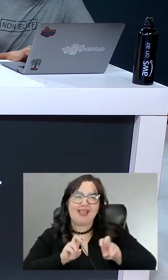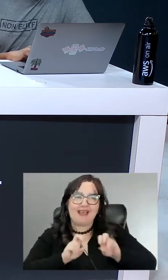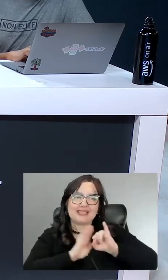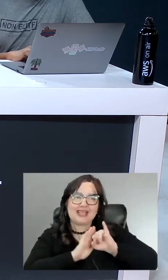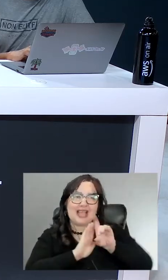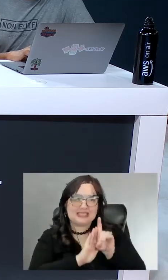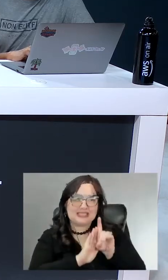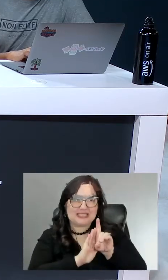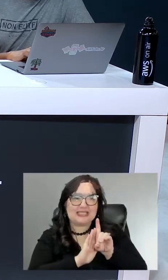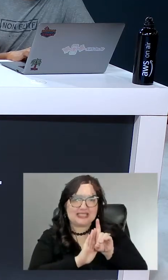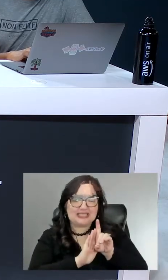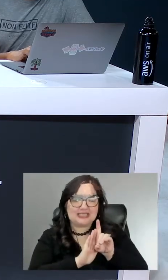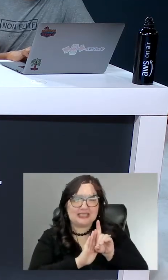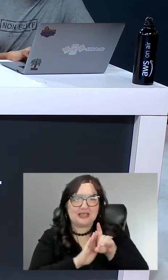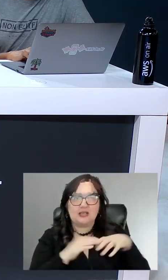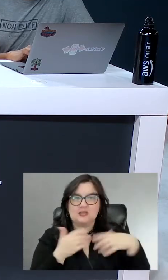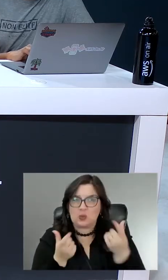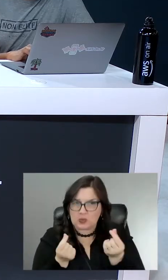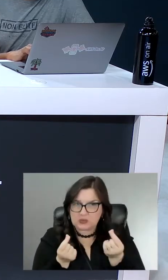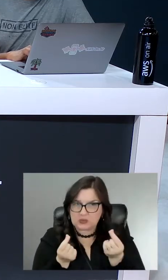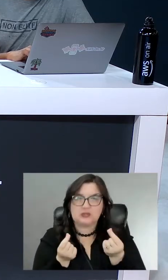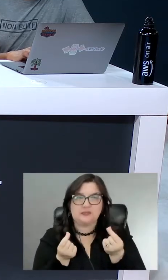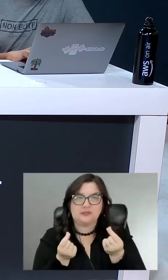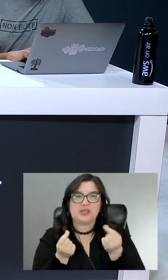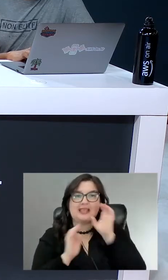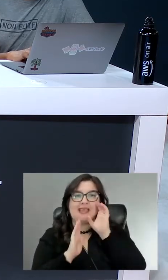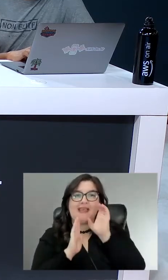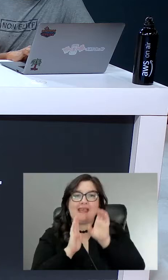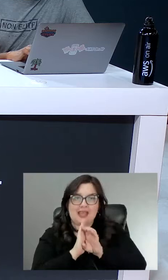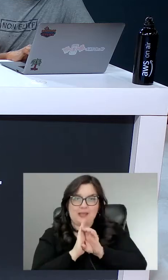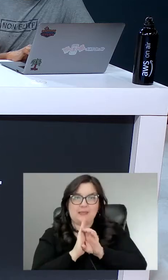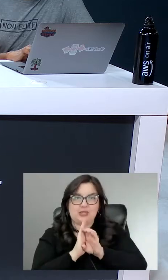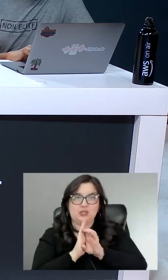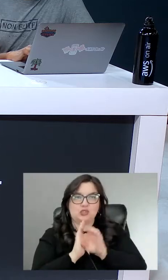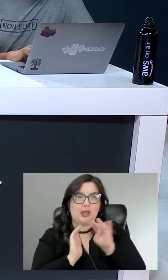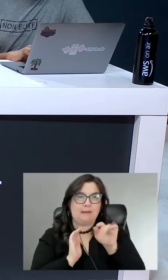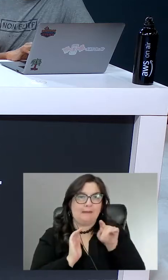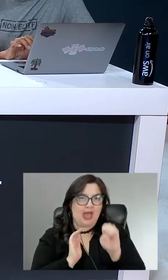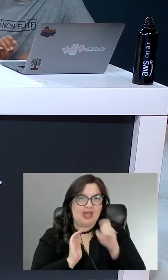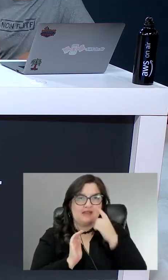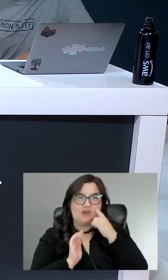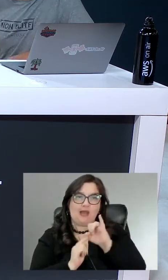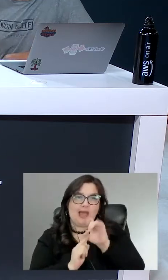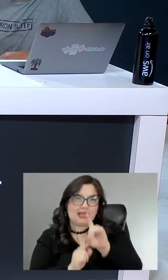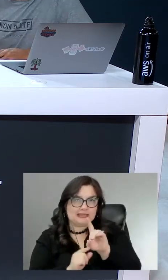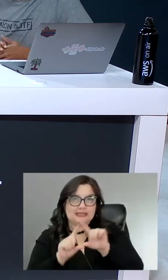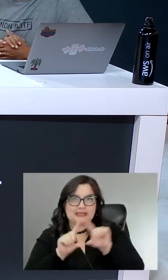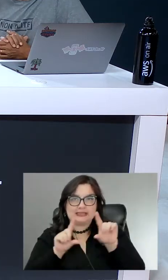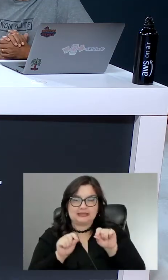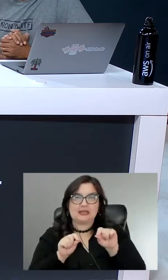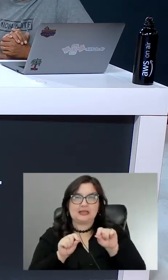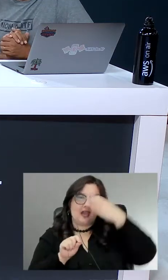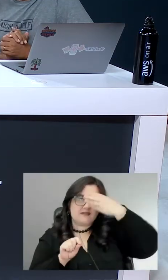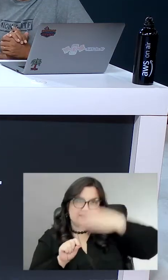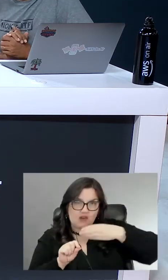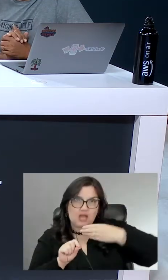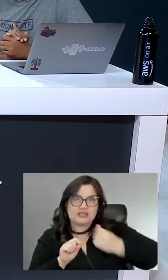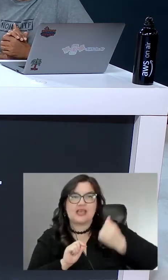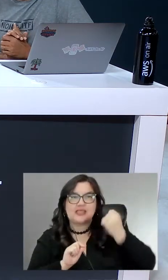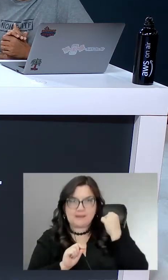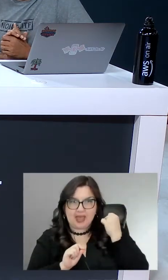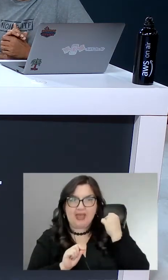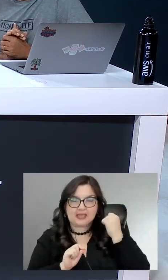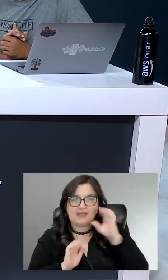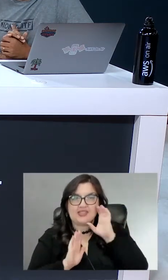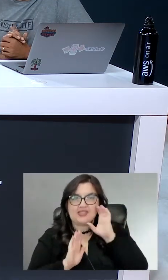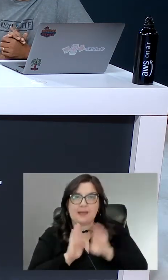either image byte of the ID doc. You can, for a driver's license, you can pass in the front and the back of the image Okay. as two separate